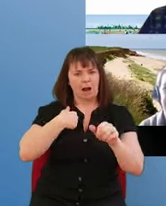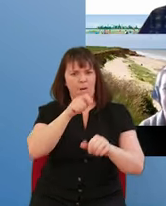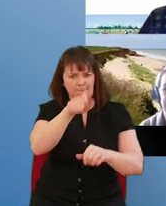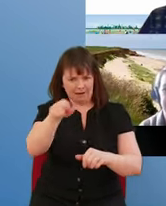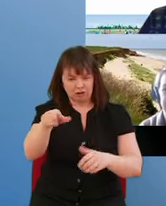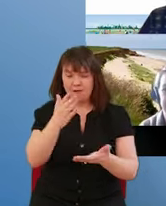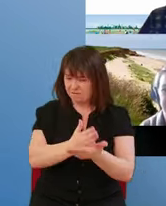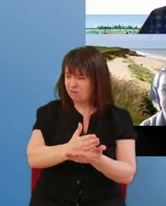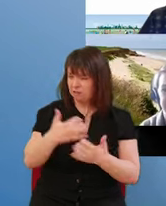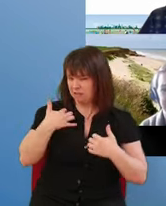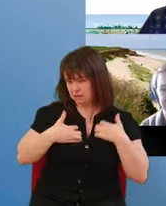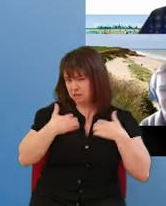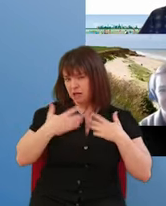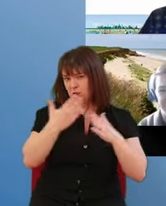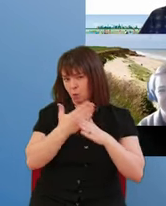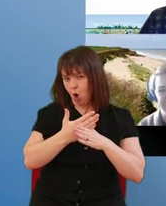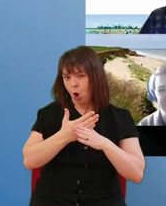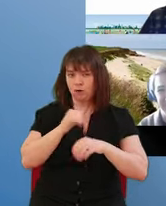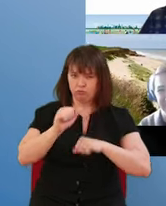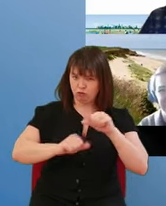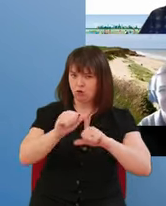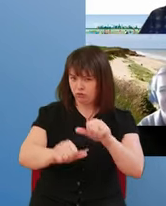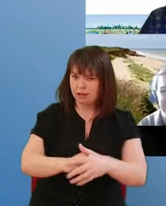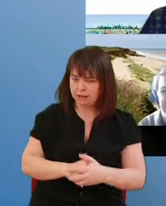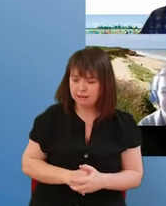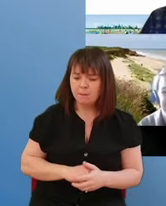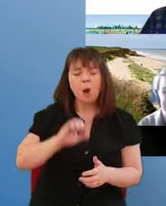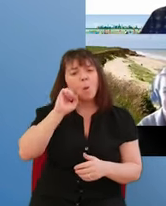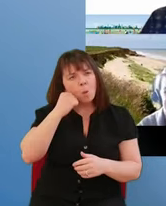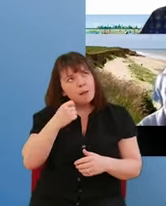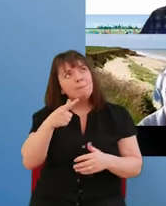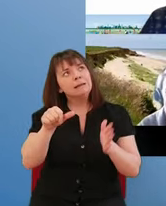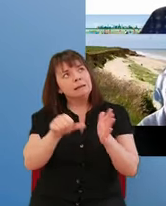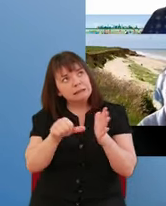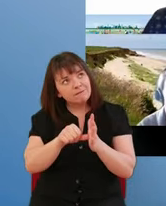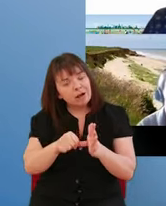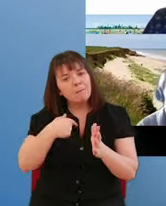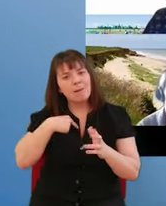if I'm allowed Doris to pick, but I'll go Sadie. Yes, go ahead.